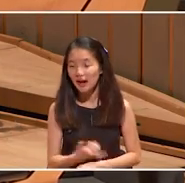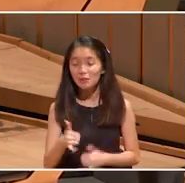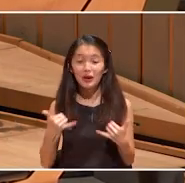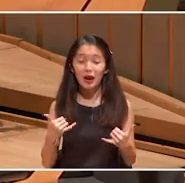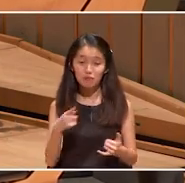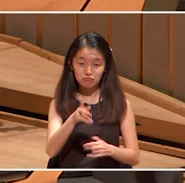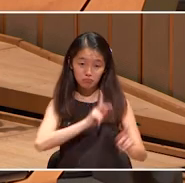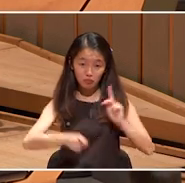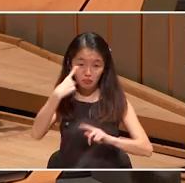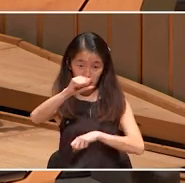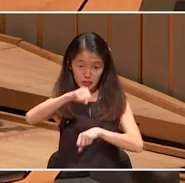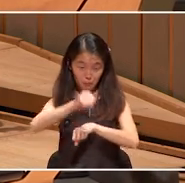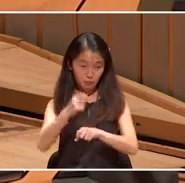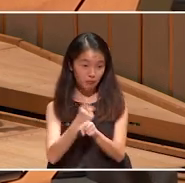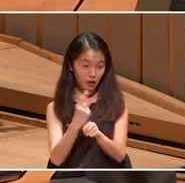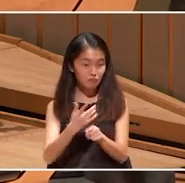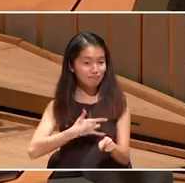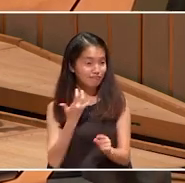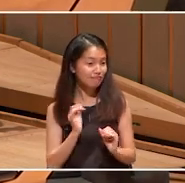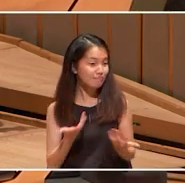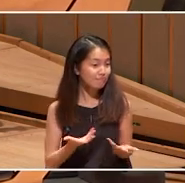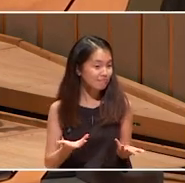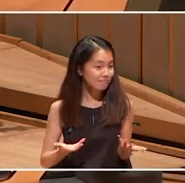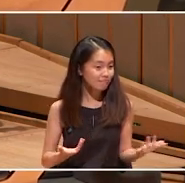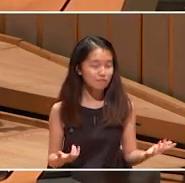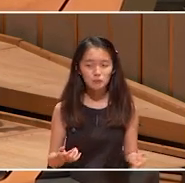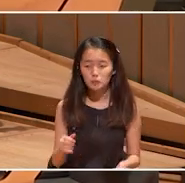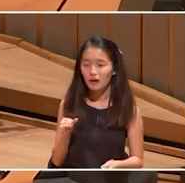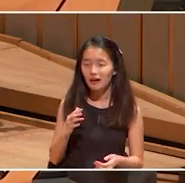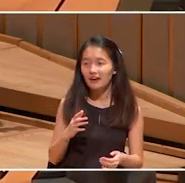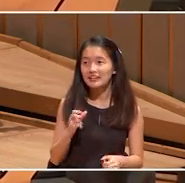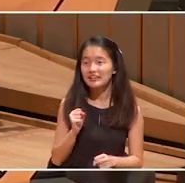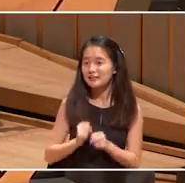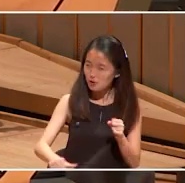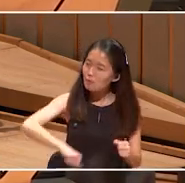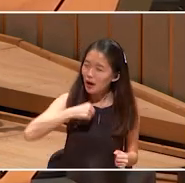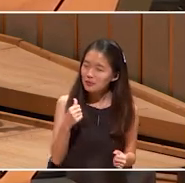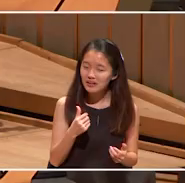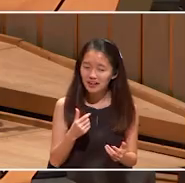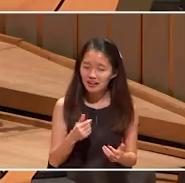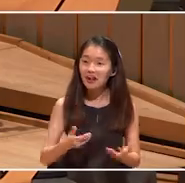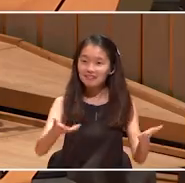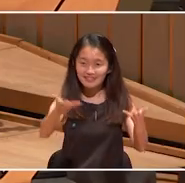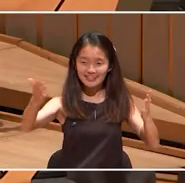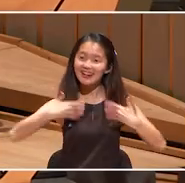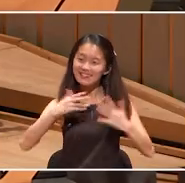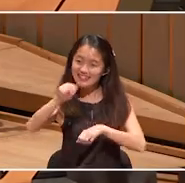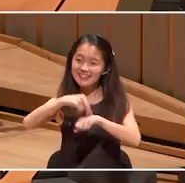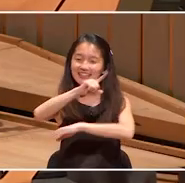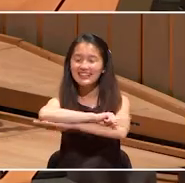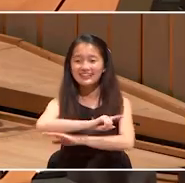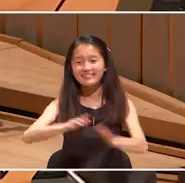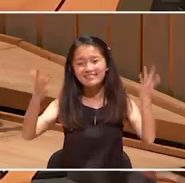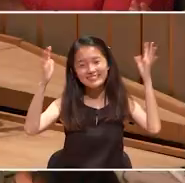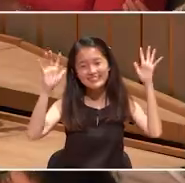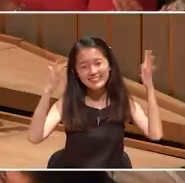for Singapore audience? I mean, I'm so proud. I mean, happy National Day, by the way, everybody. I'm so proud.